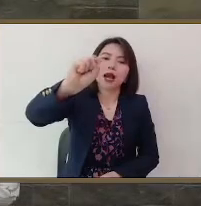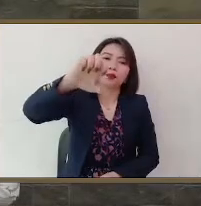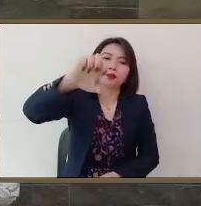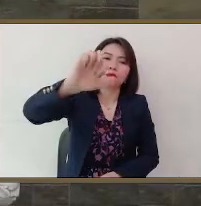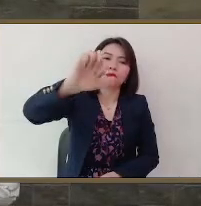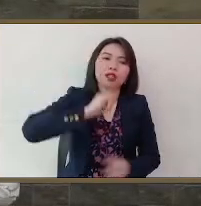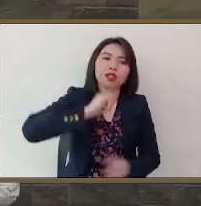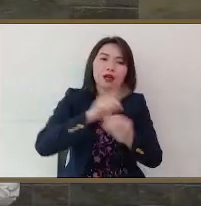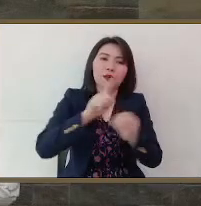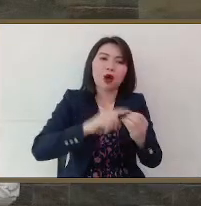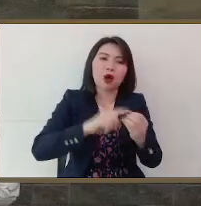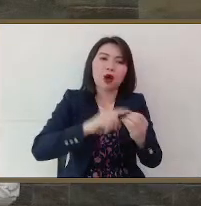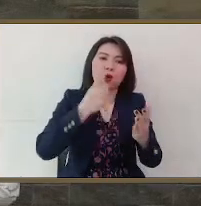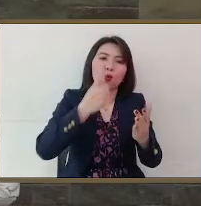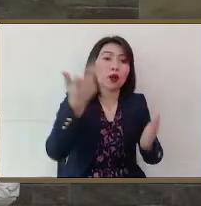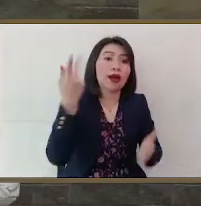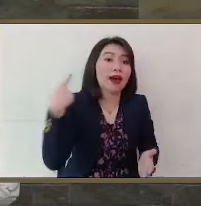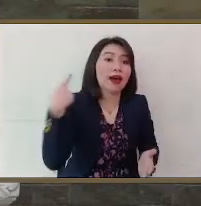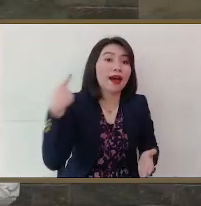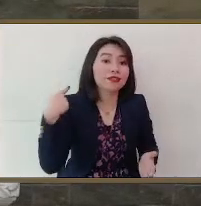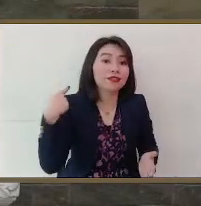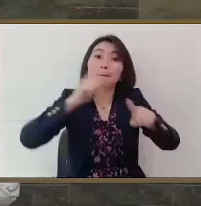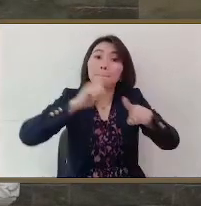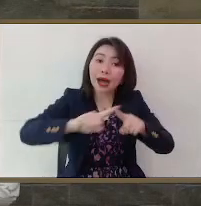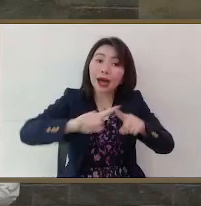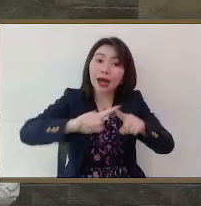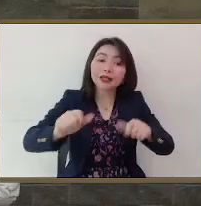blessing is about who has you.